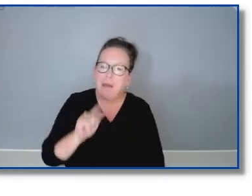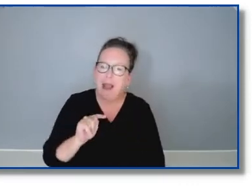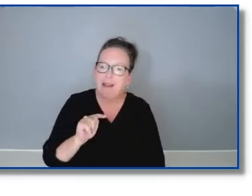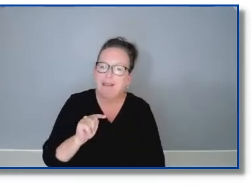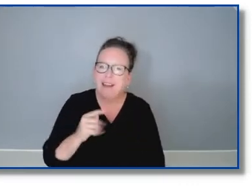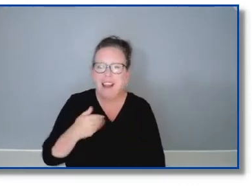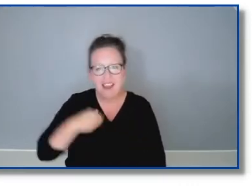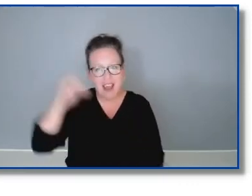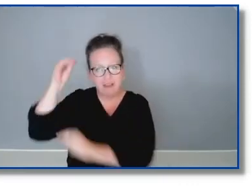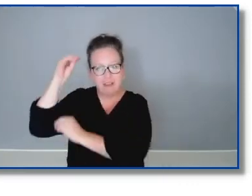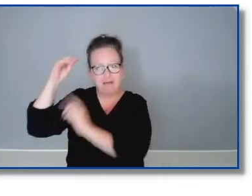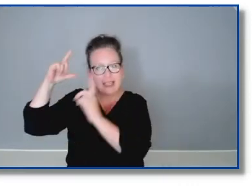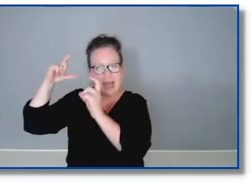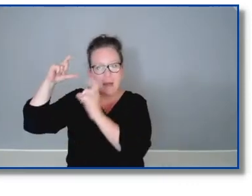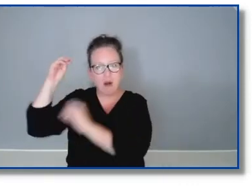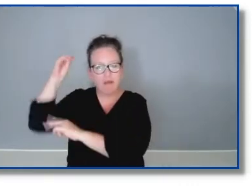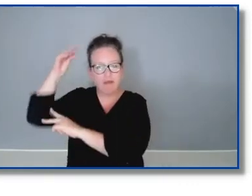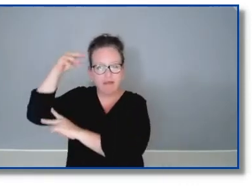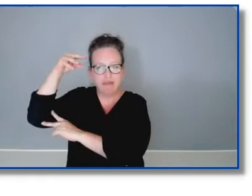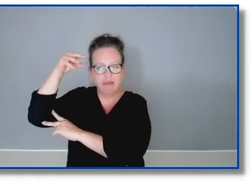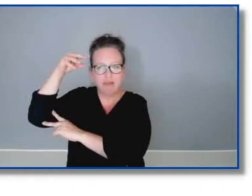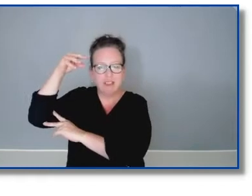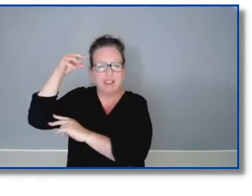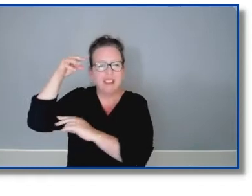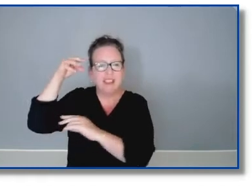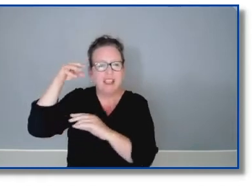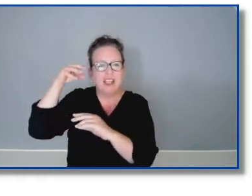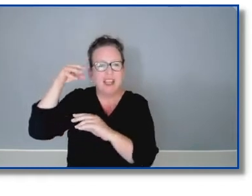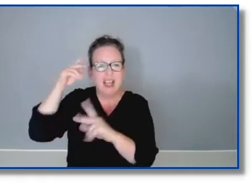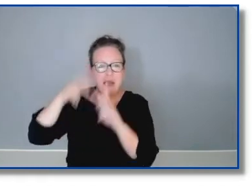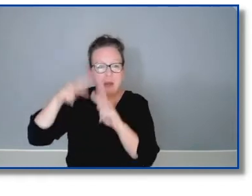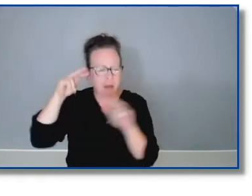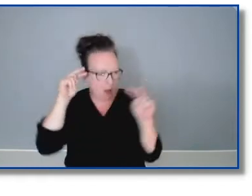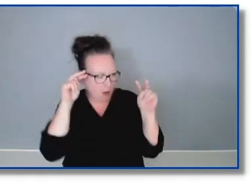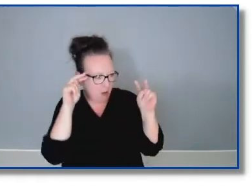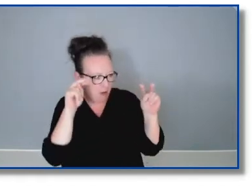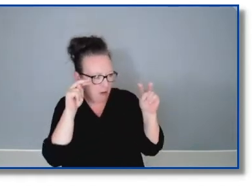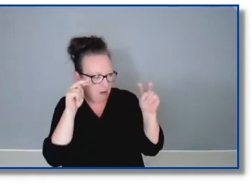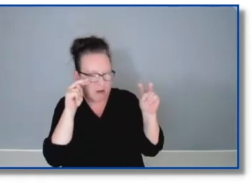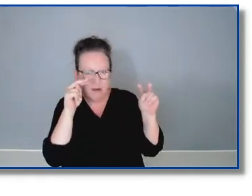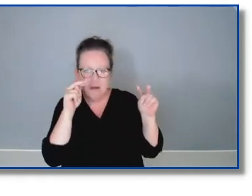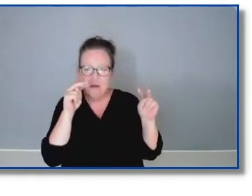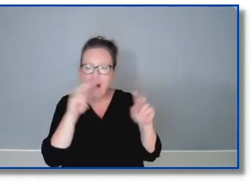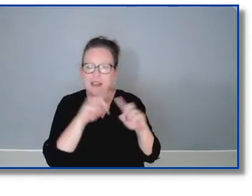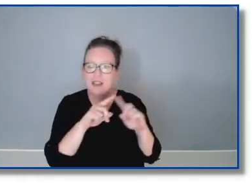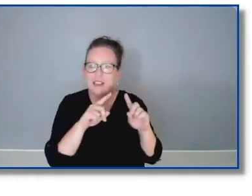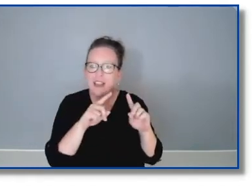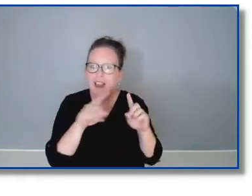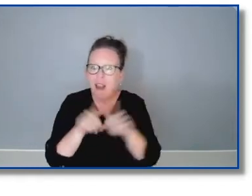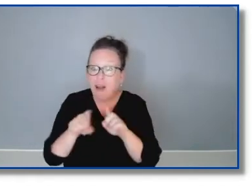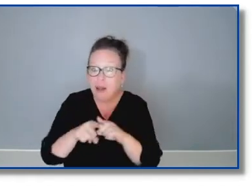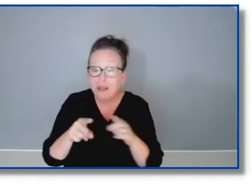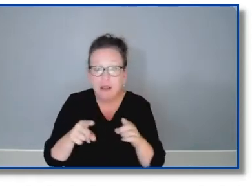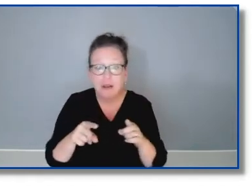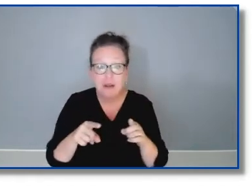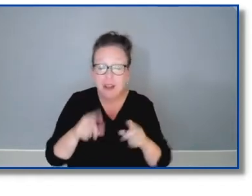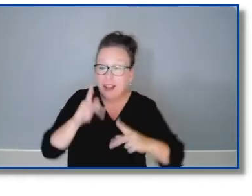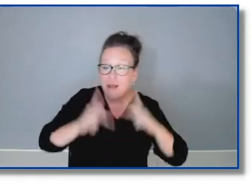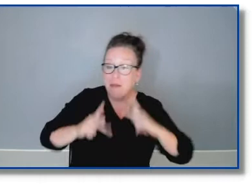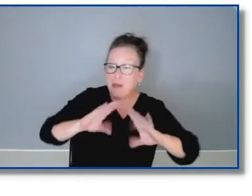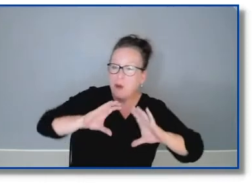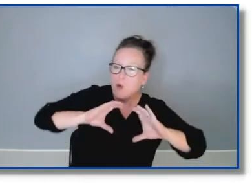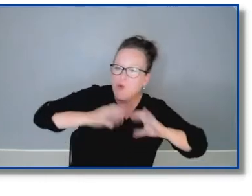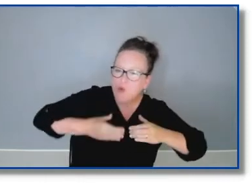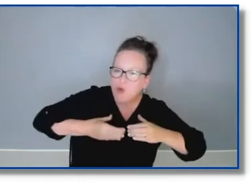animated by the people who watch it, and also the decisions whether this plant that is